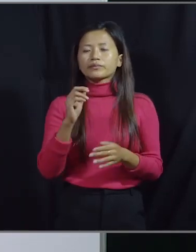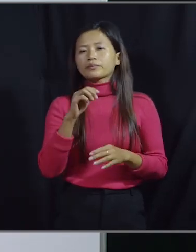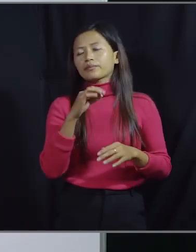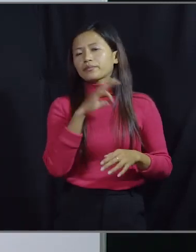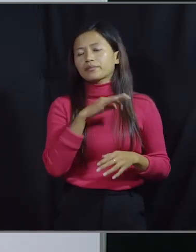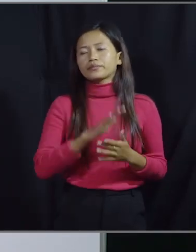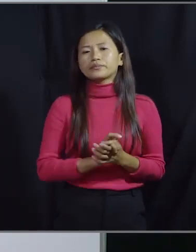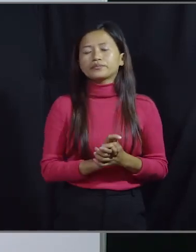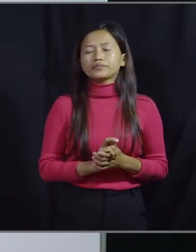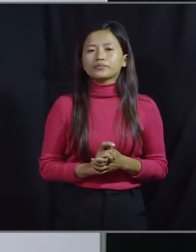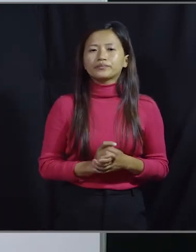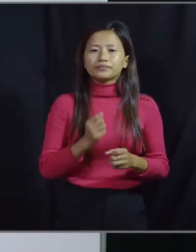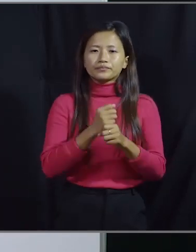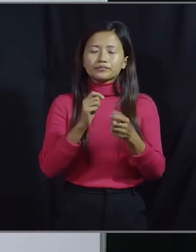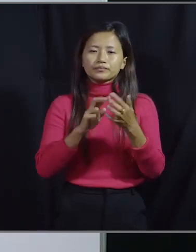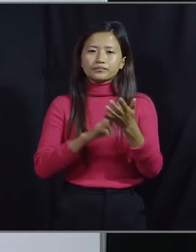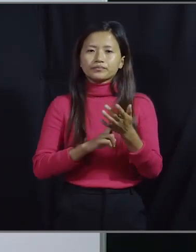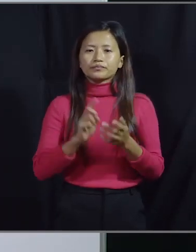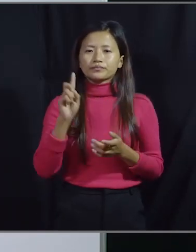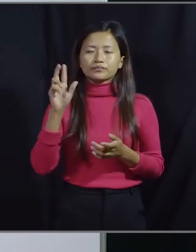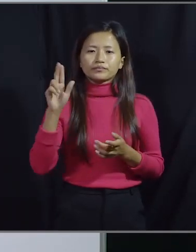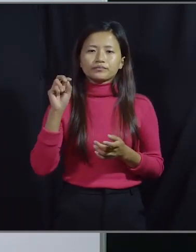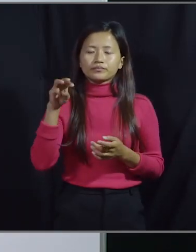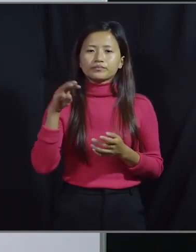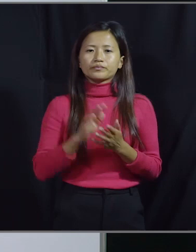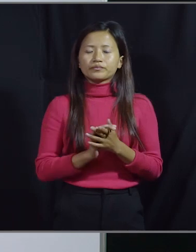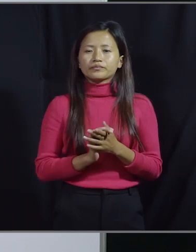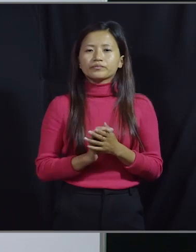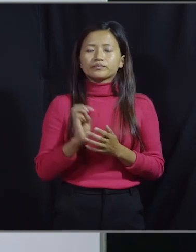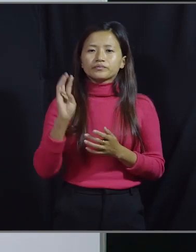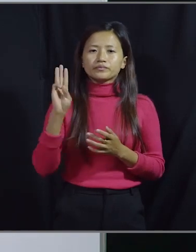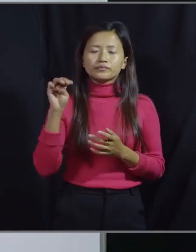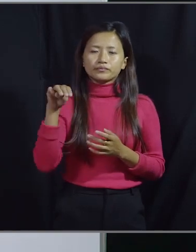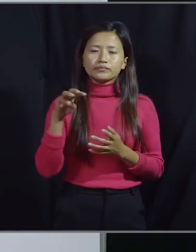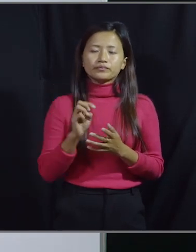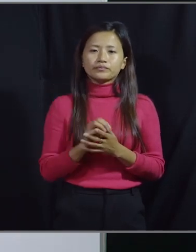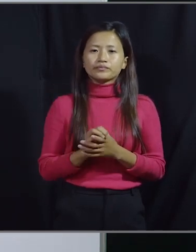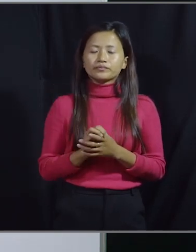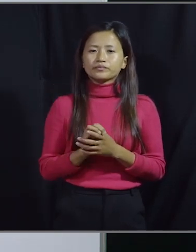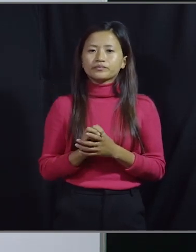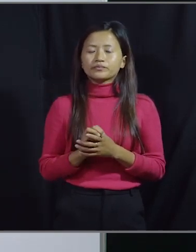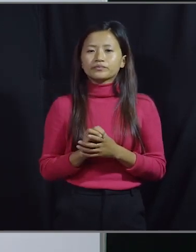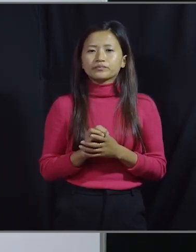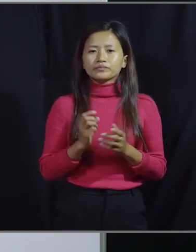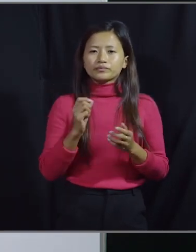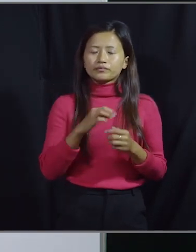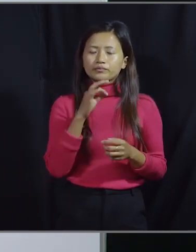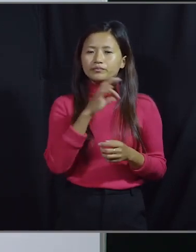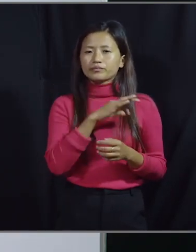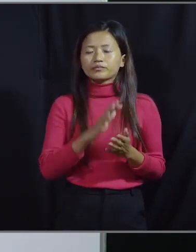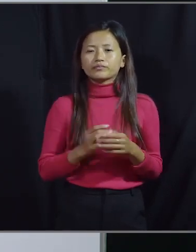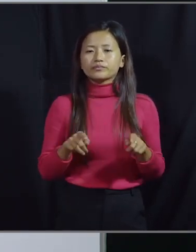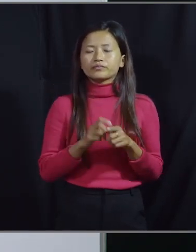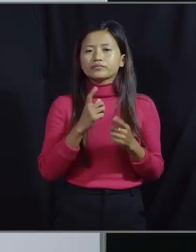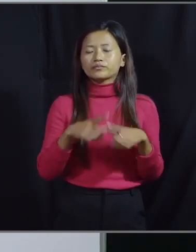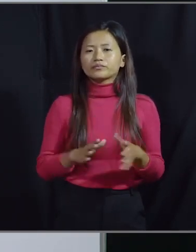is, general reserve is 18,000, contingency reserve is 3,000, then profit and loss account, that is credit, is